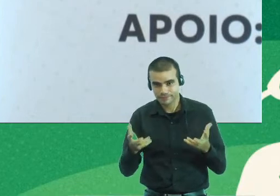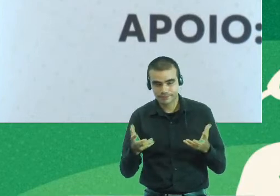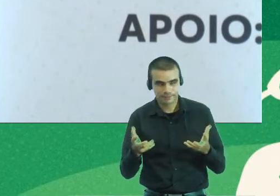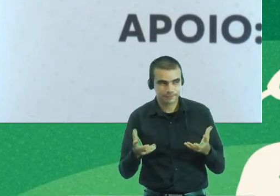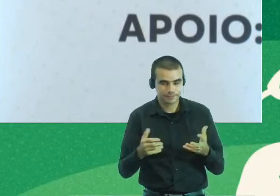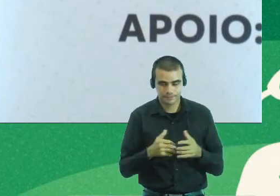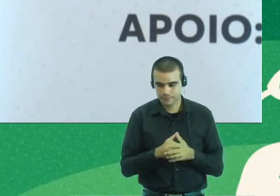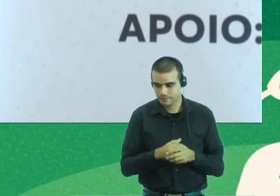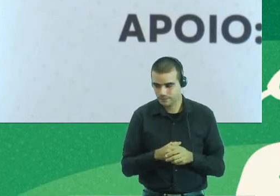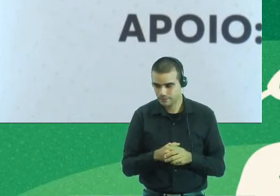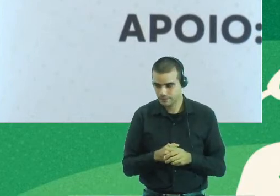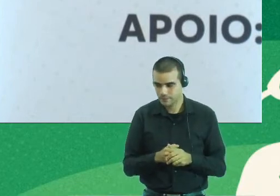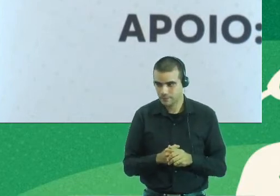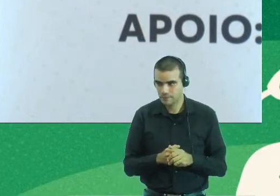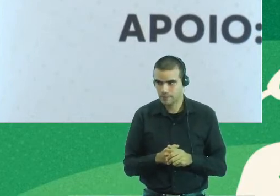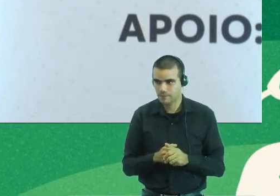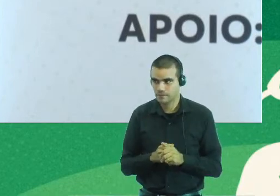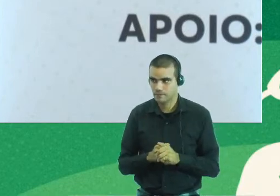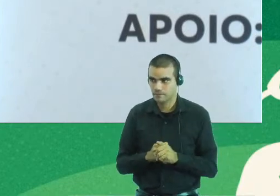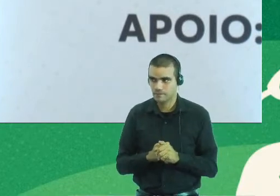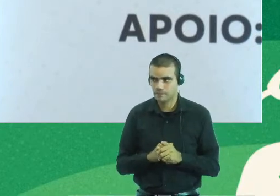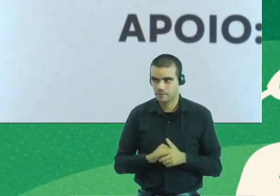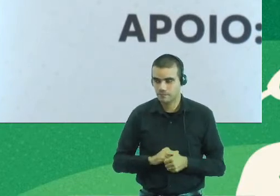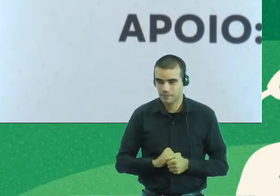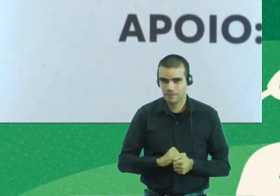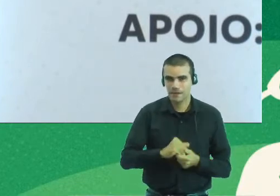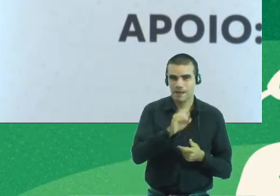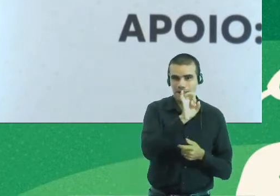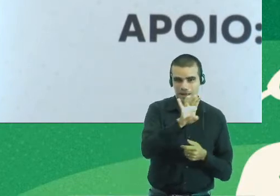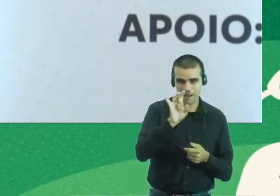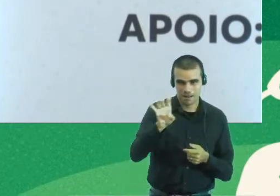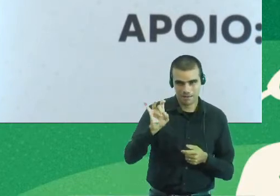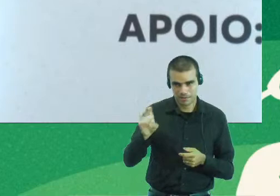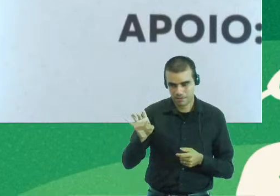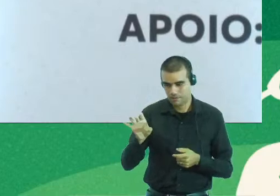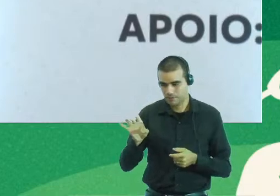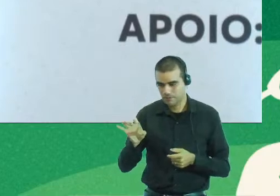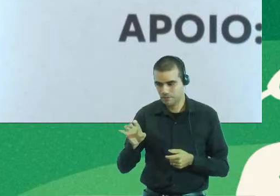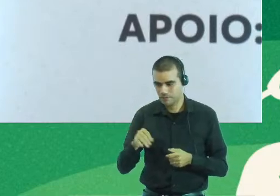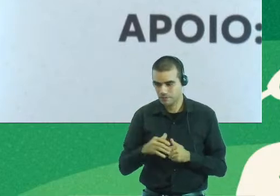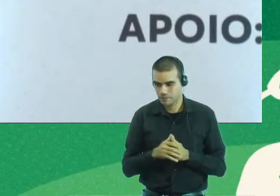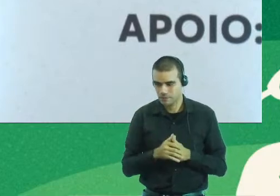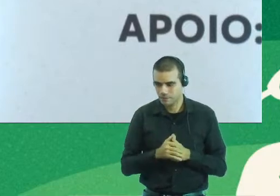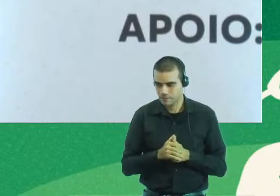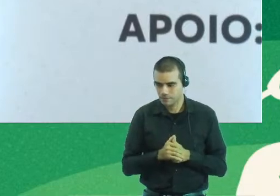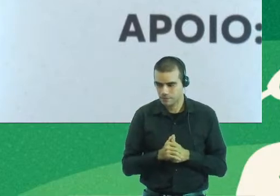let's say I'm going to say each of these is one sighting, right? So